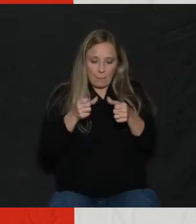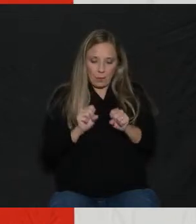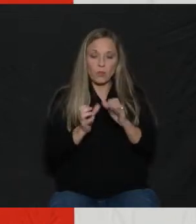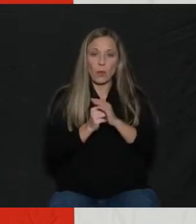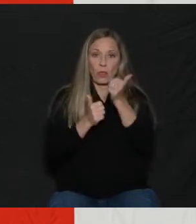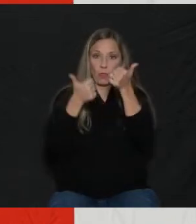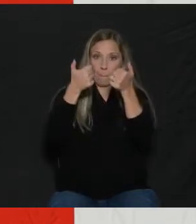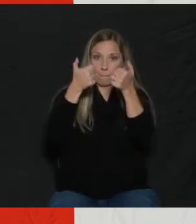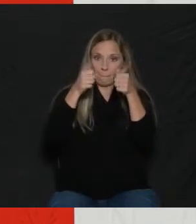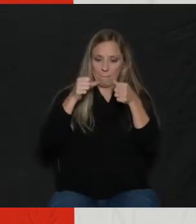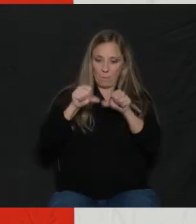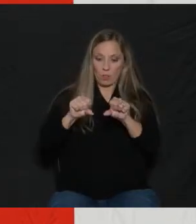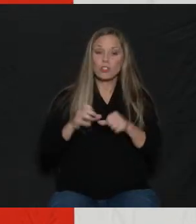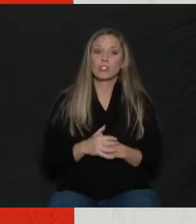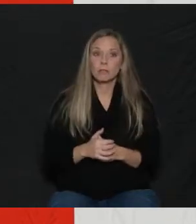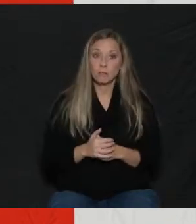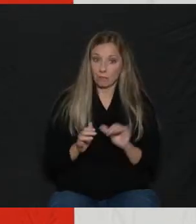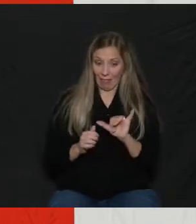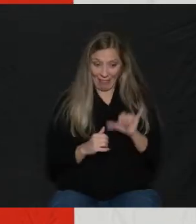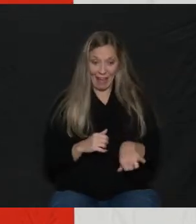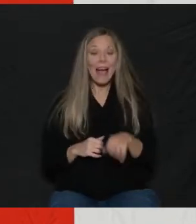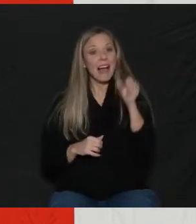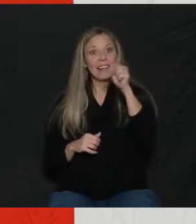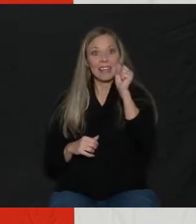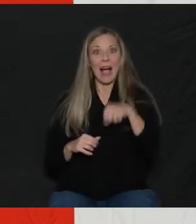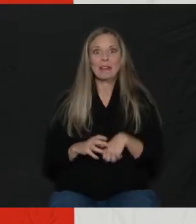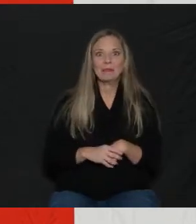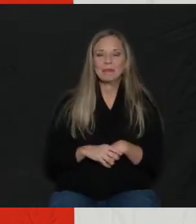thumbs. Like that? Yeah.